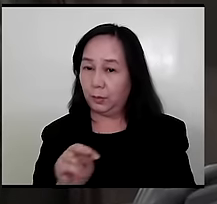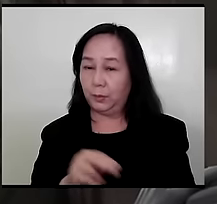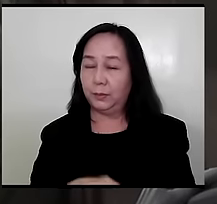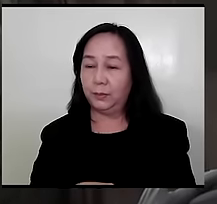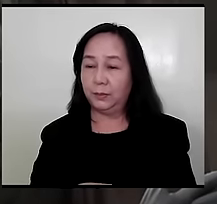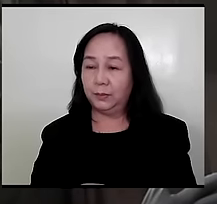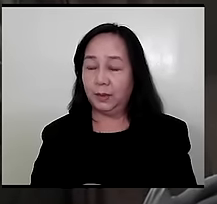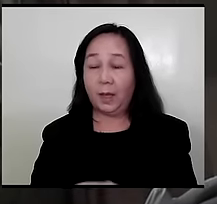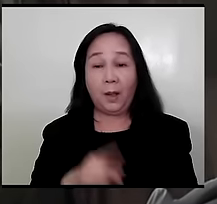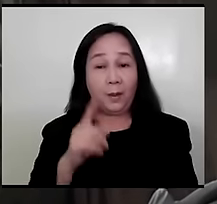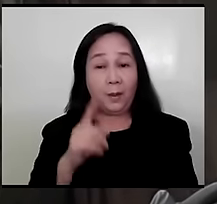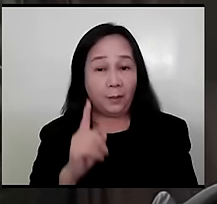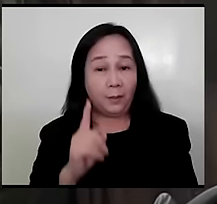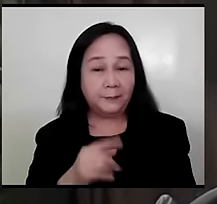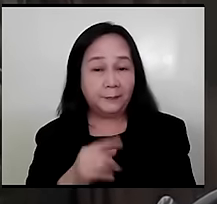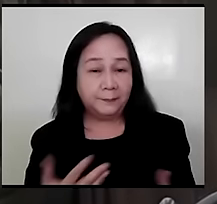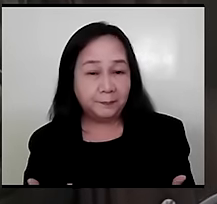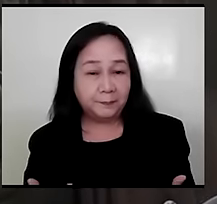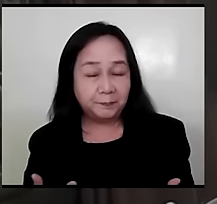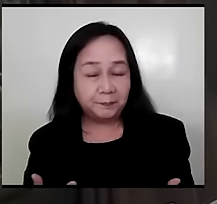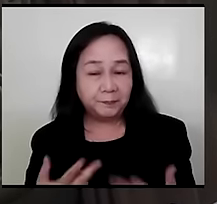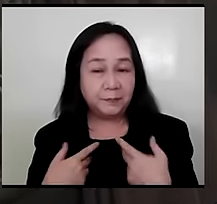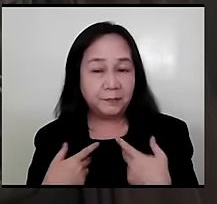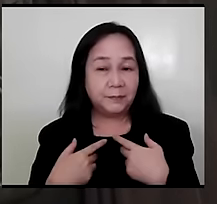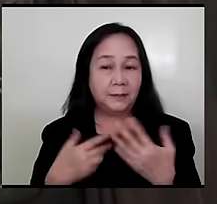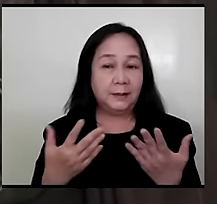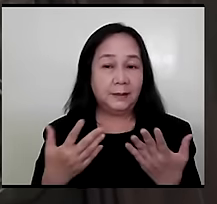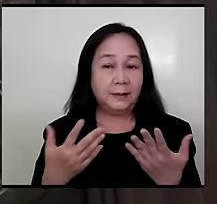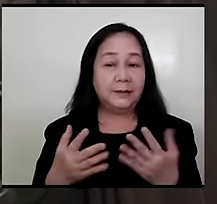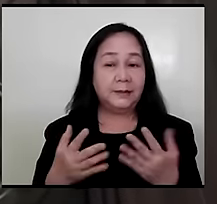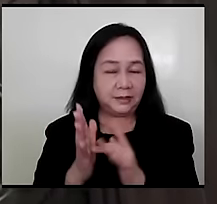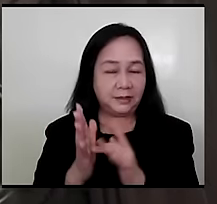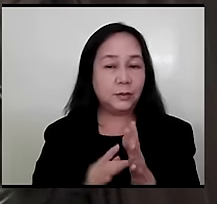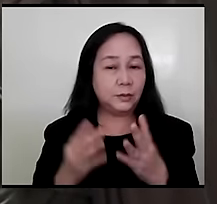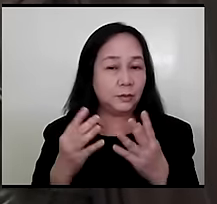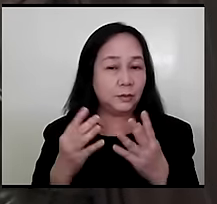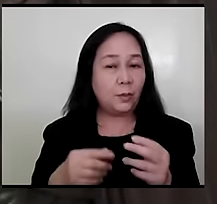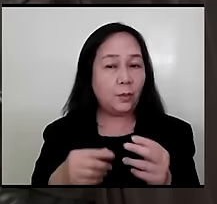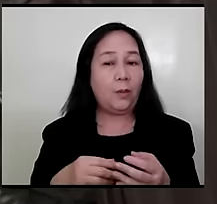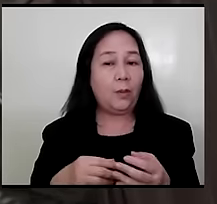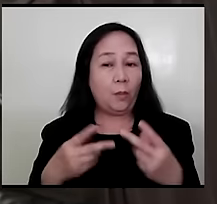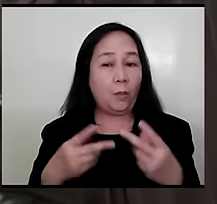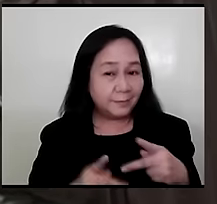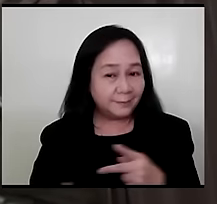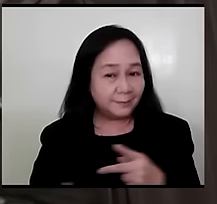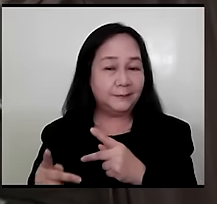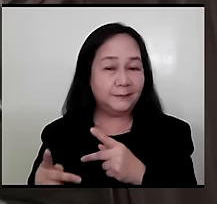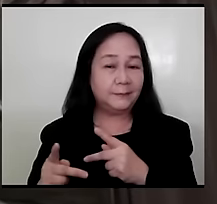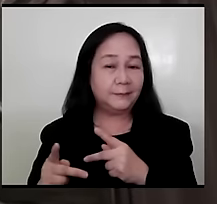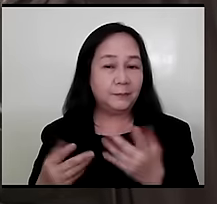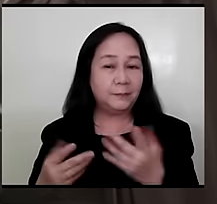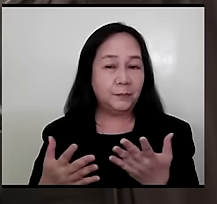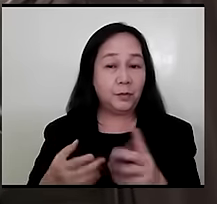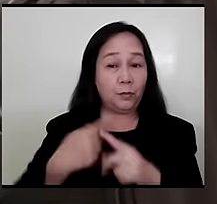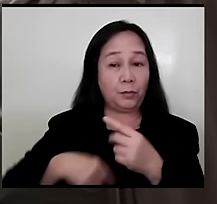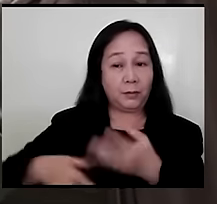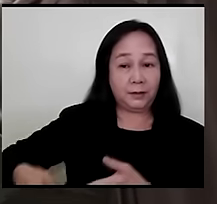faith in the Jesus who was wounded, from whose side flowed water and blood.